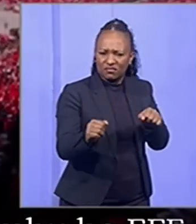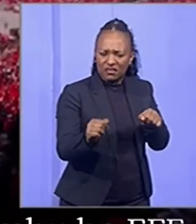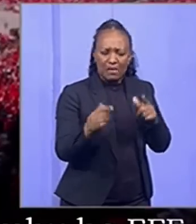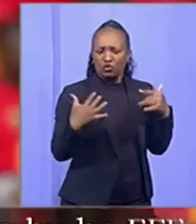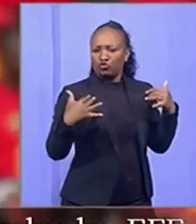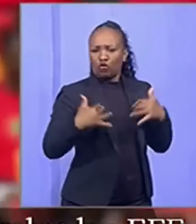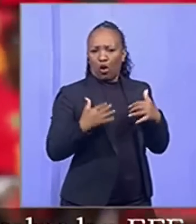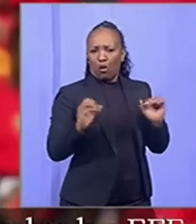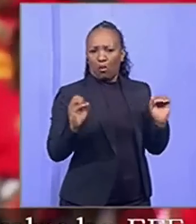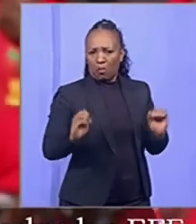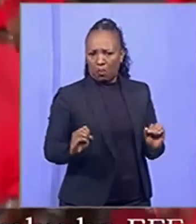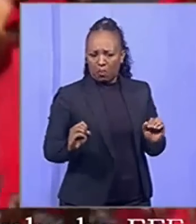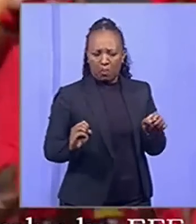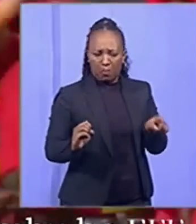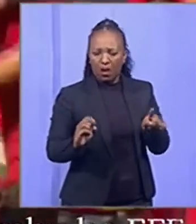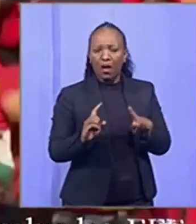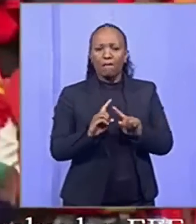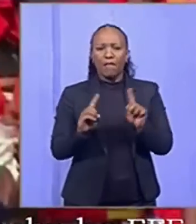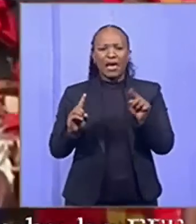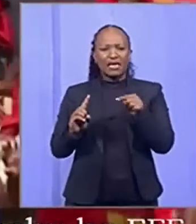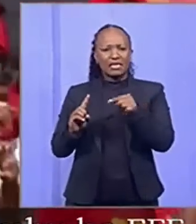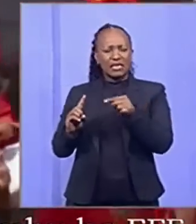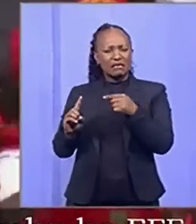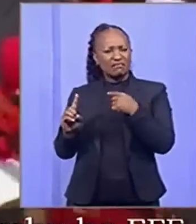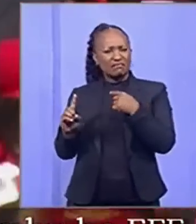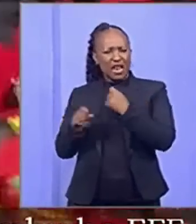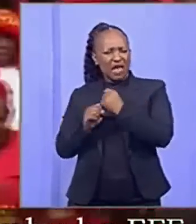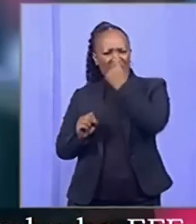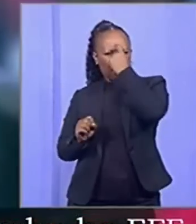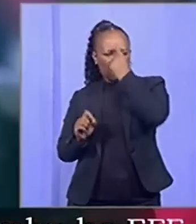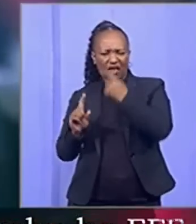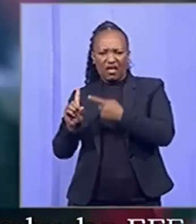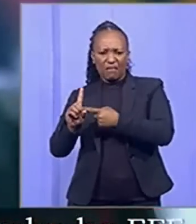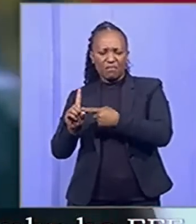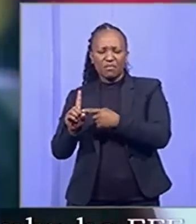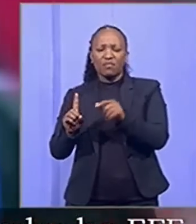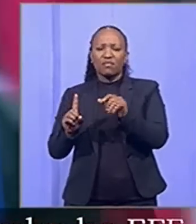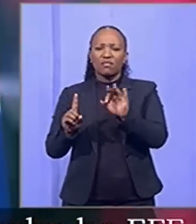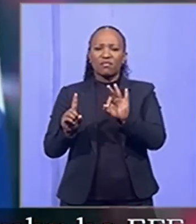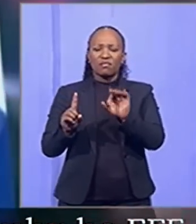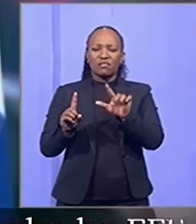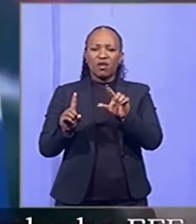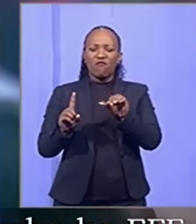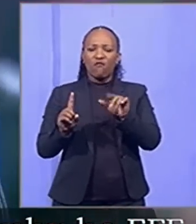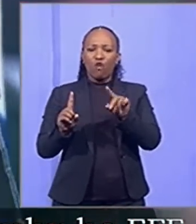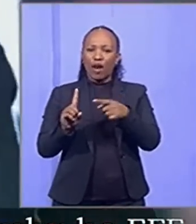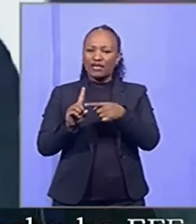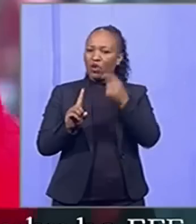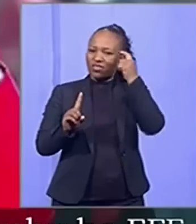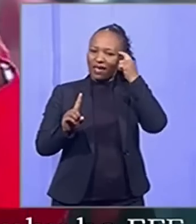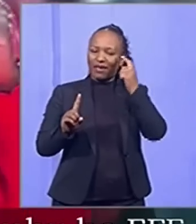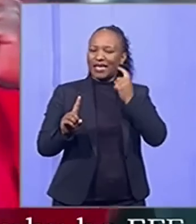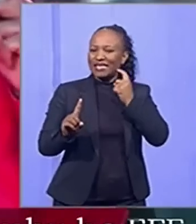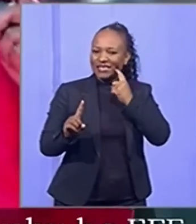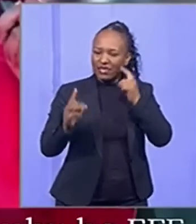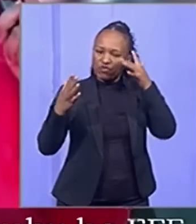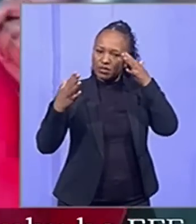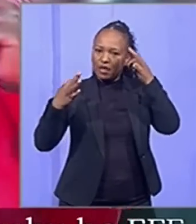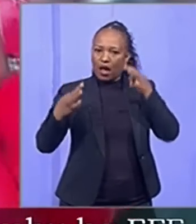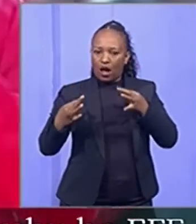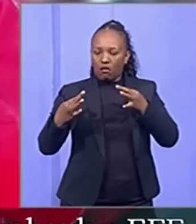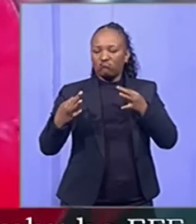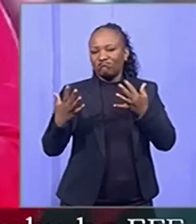makalle empa o ya ka nna a ke hopole hore o Floyd ene le keto e bonolo hore ene a